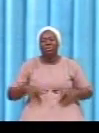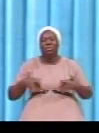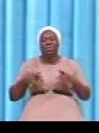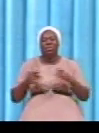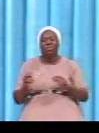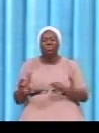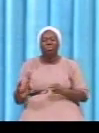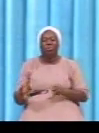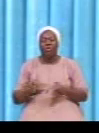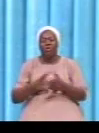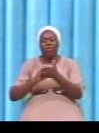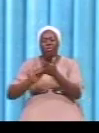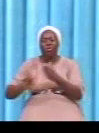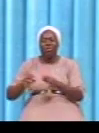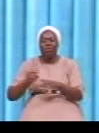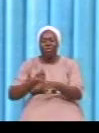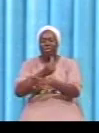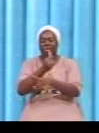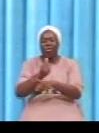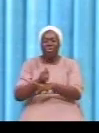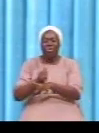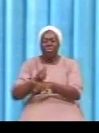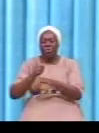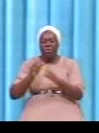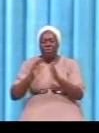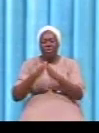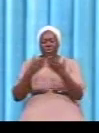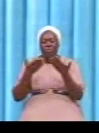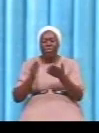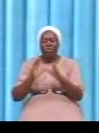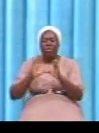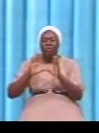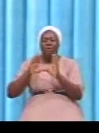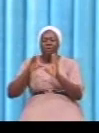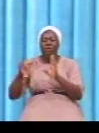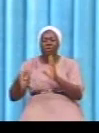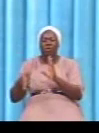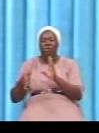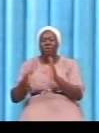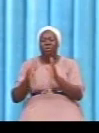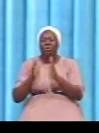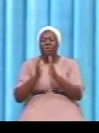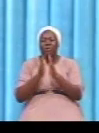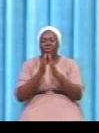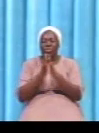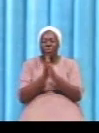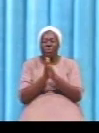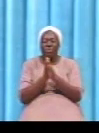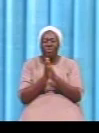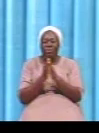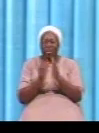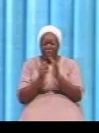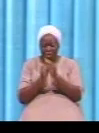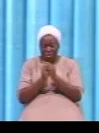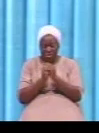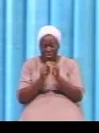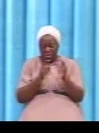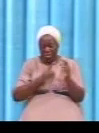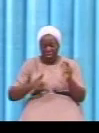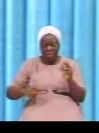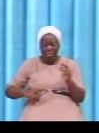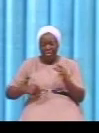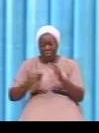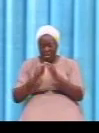mountains. He's opening doors. Open your mouth and lift him up. Let's worship him. Let's adore